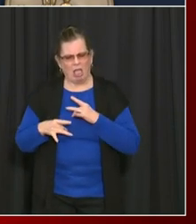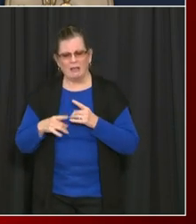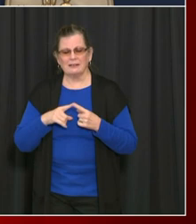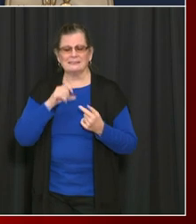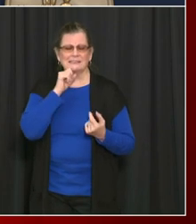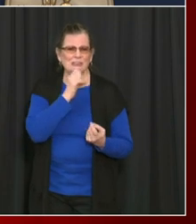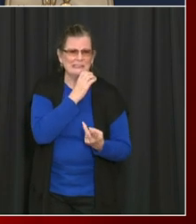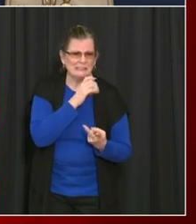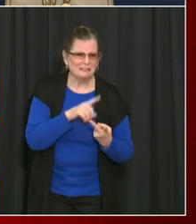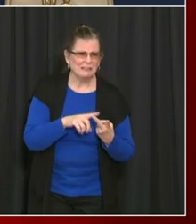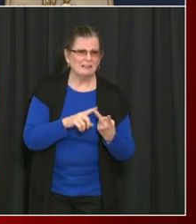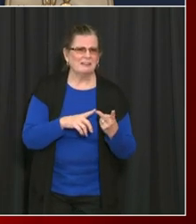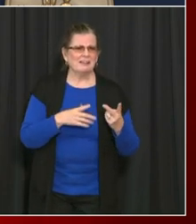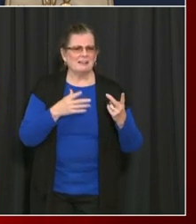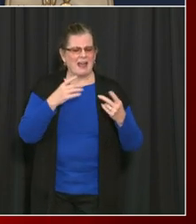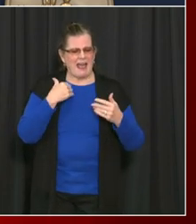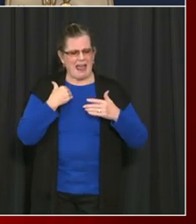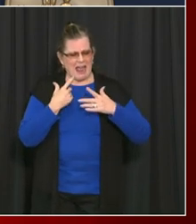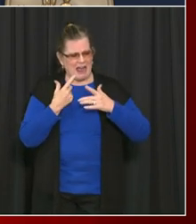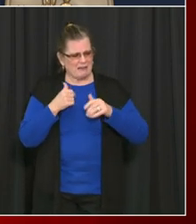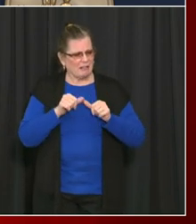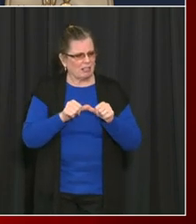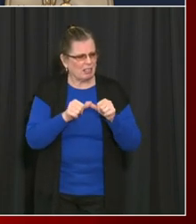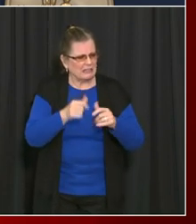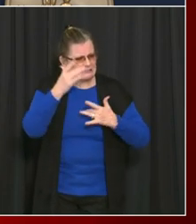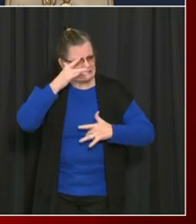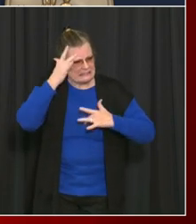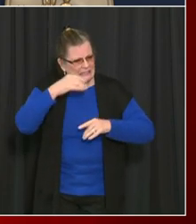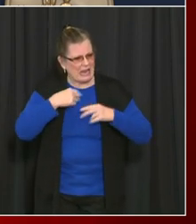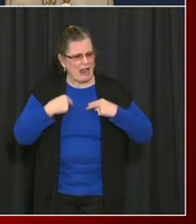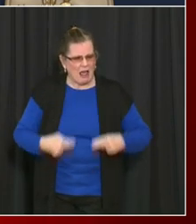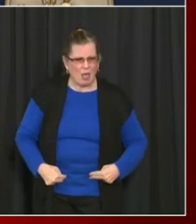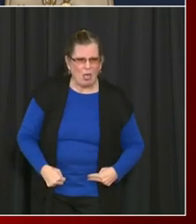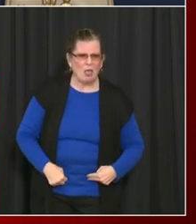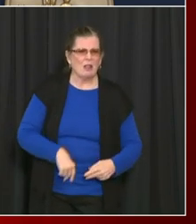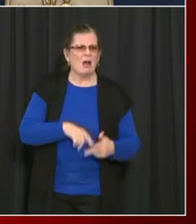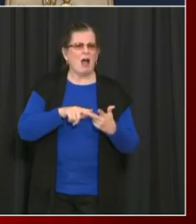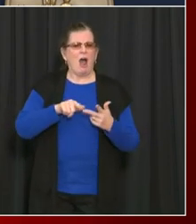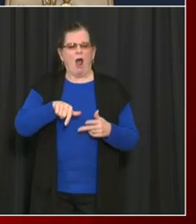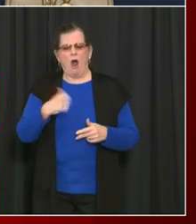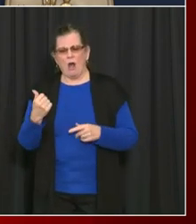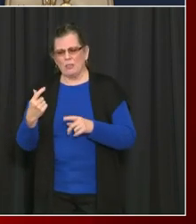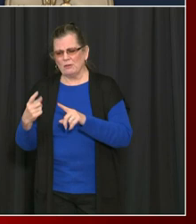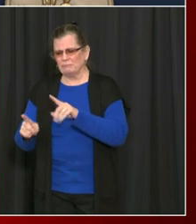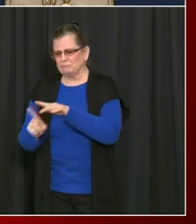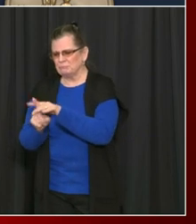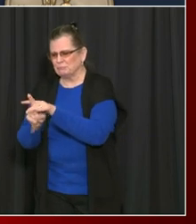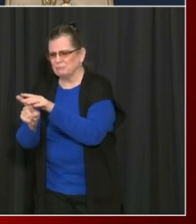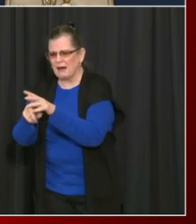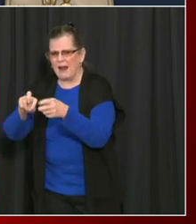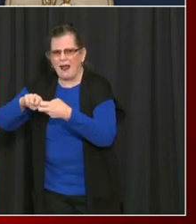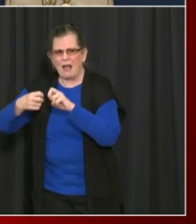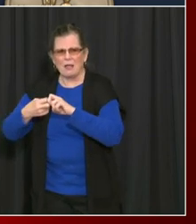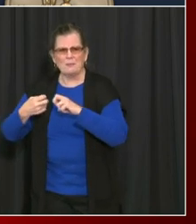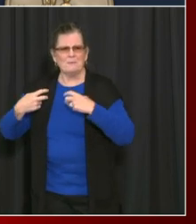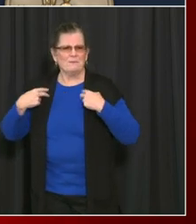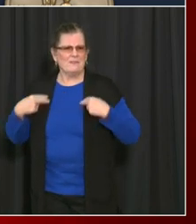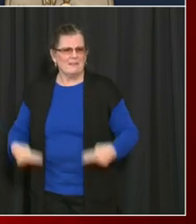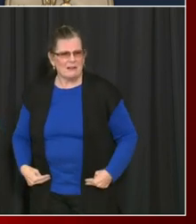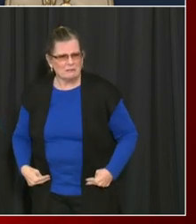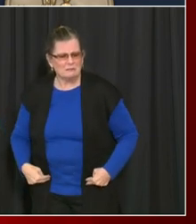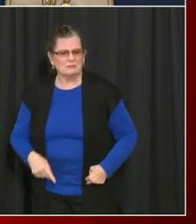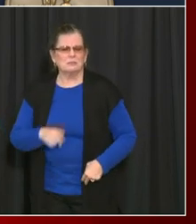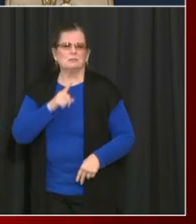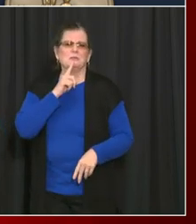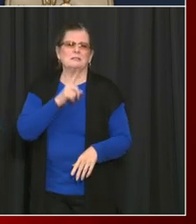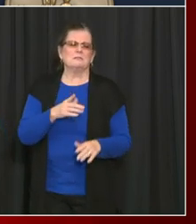underlying conditions, or health disparities. By taking these responsibilities seriously, we can continue